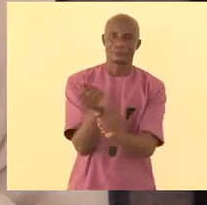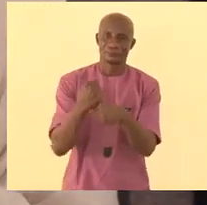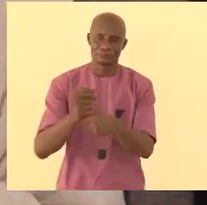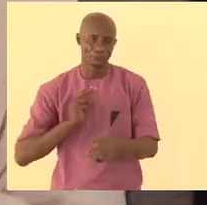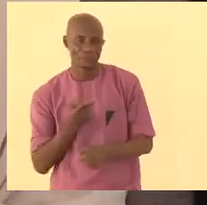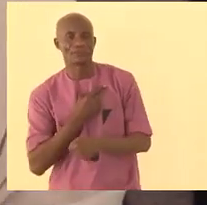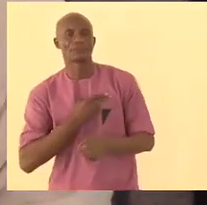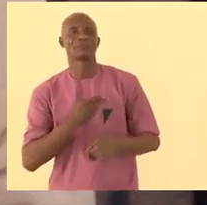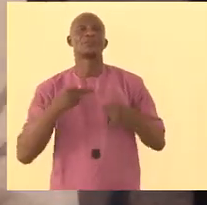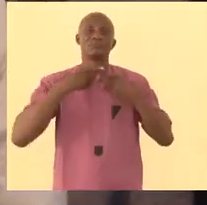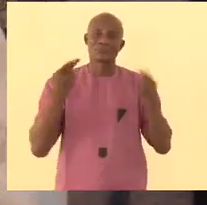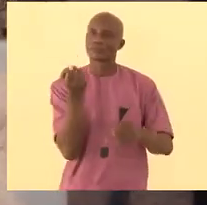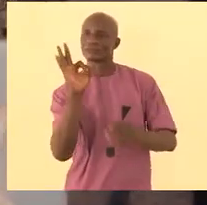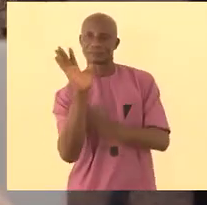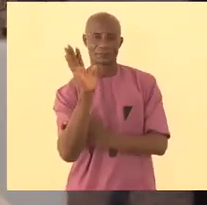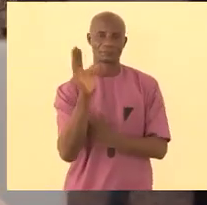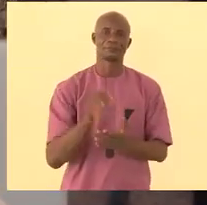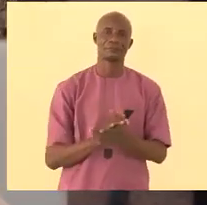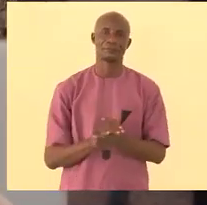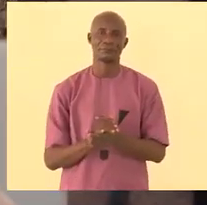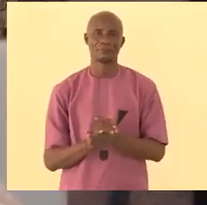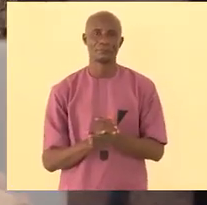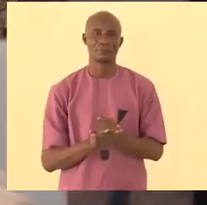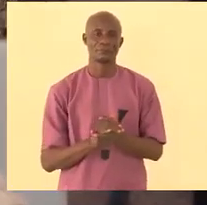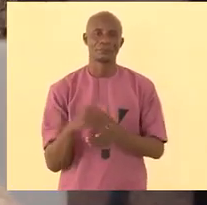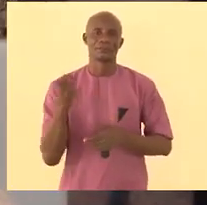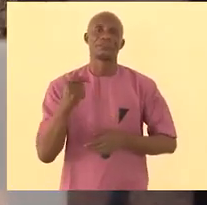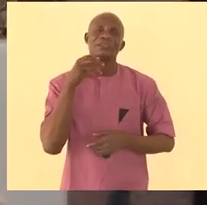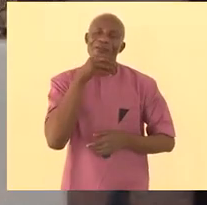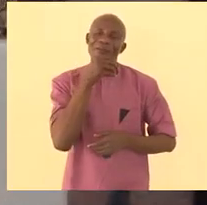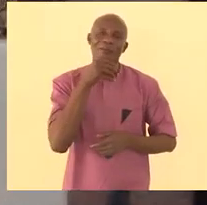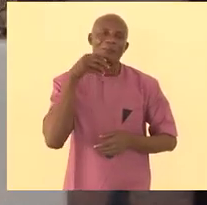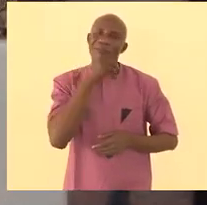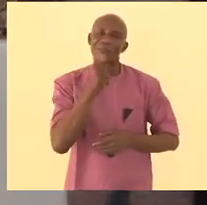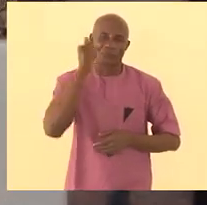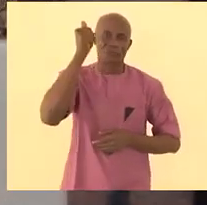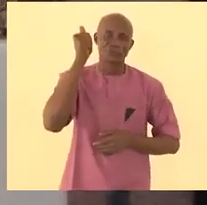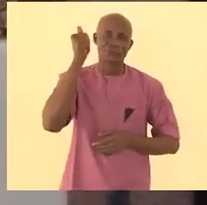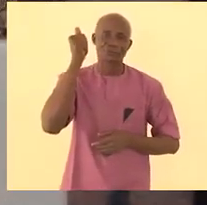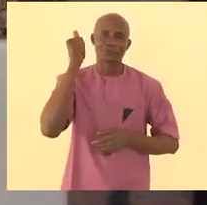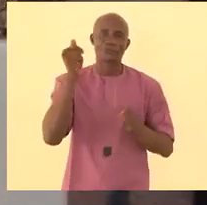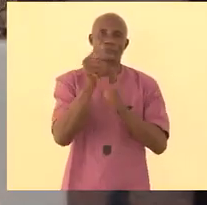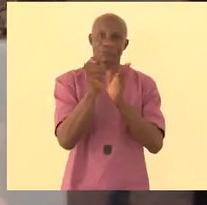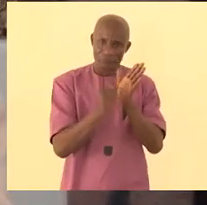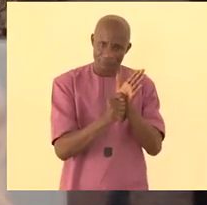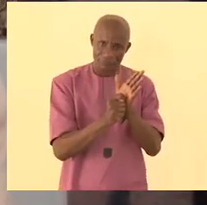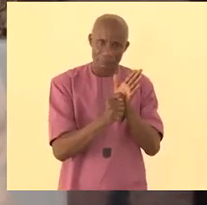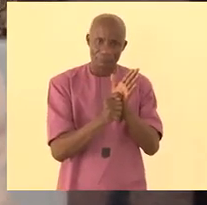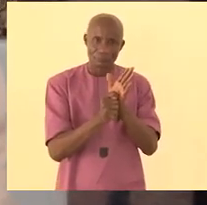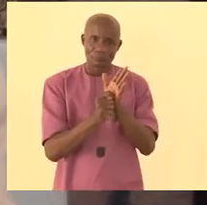Jesus made us priests of God. In the Old Testament, or in the Old